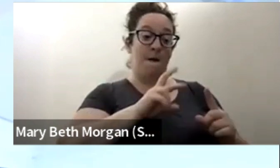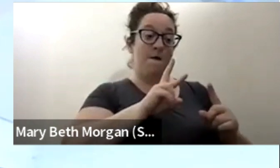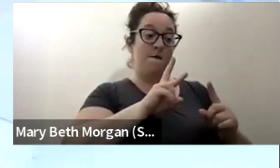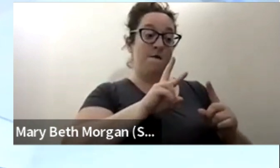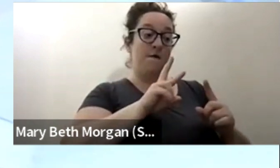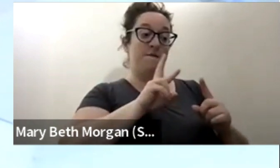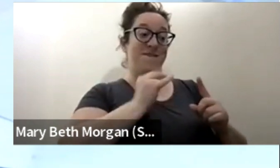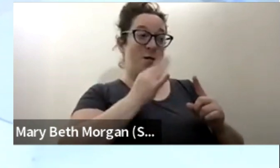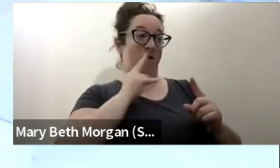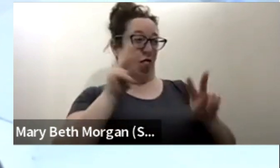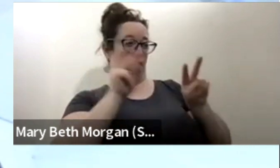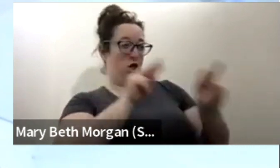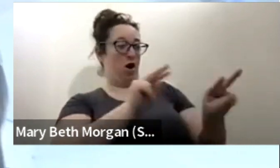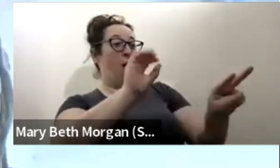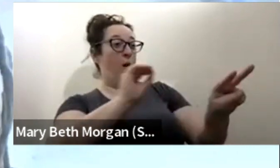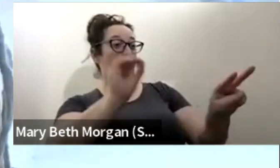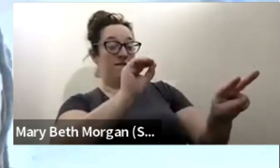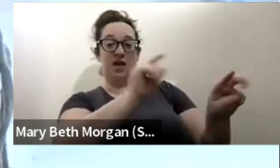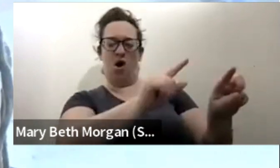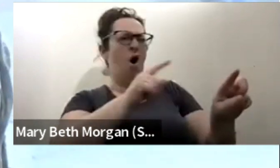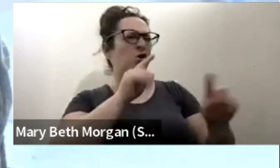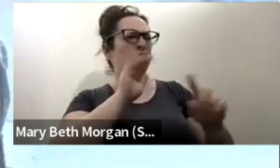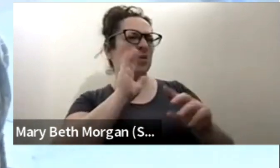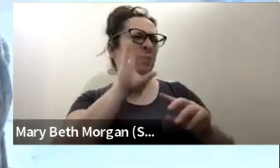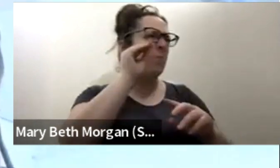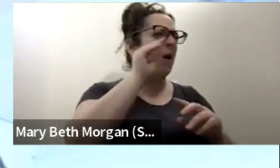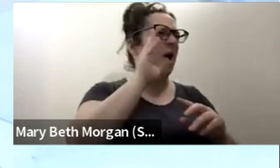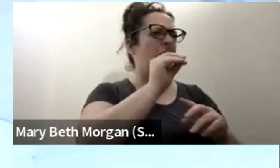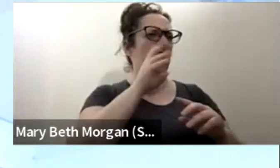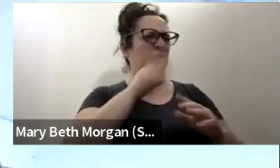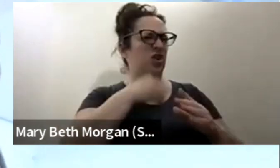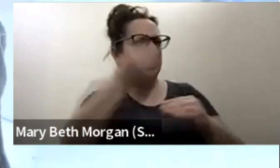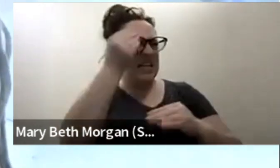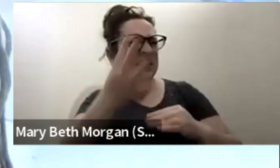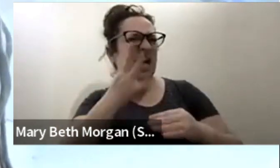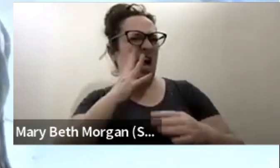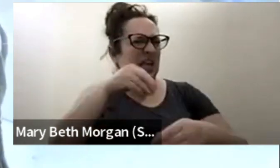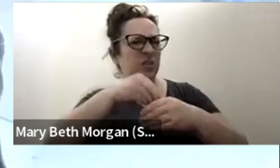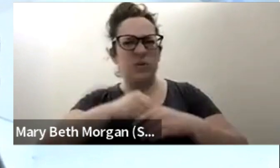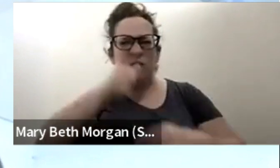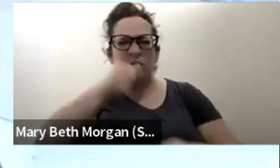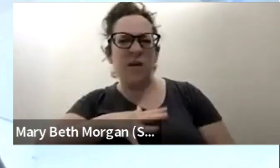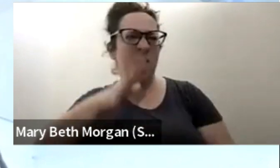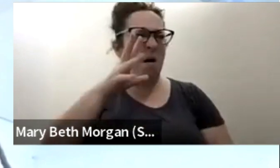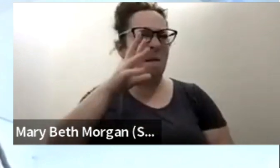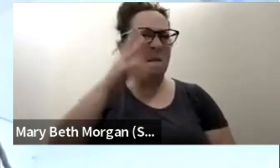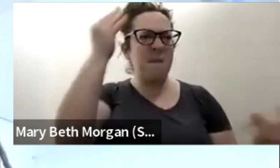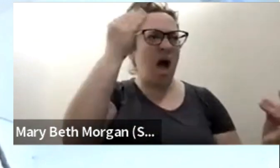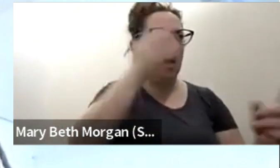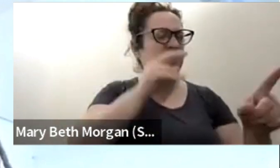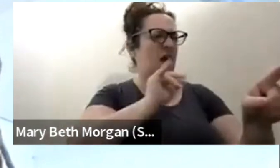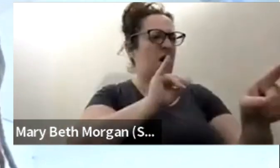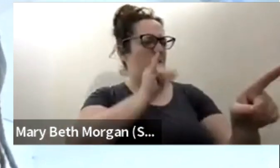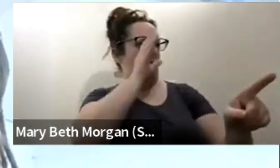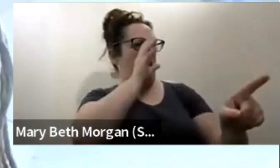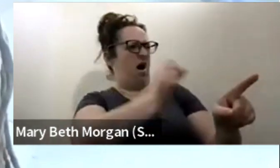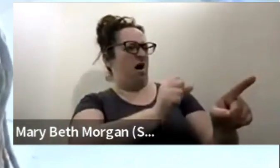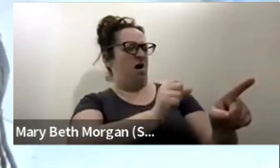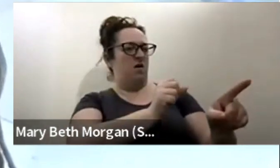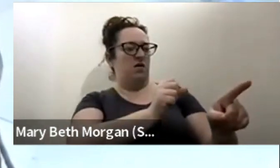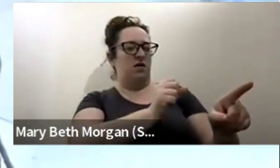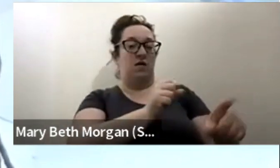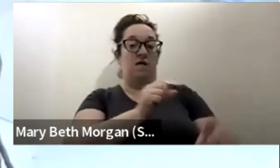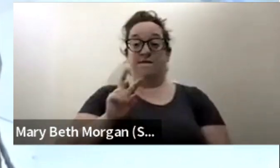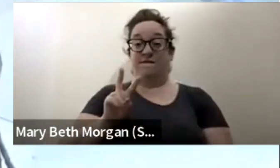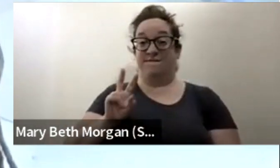as a boy who has an insight into the female mind, which is incredibly sexy to her. But she